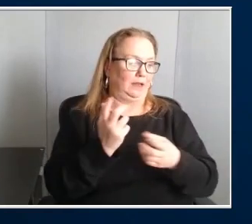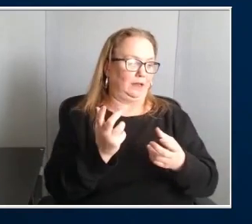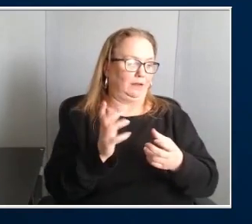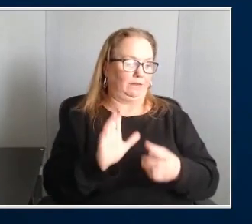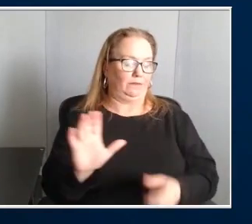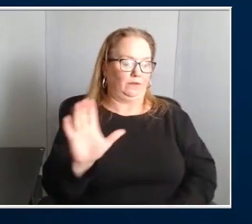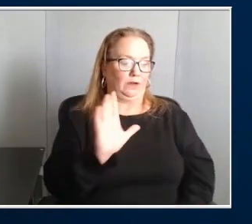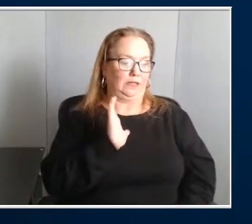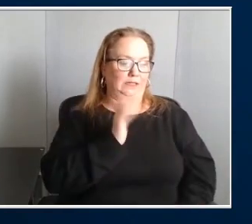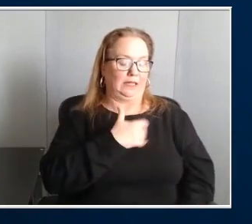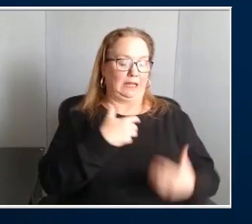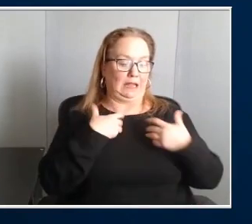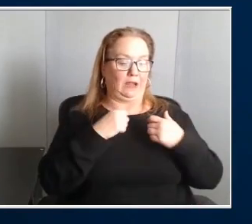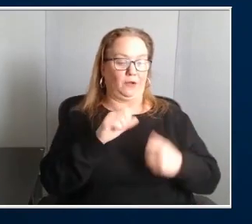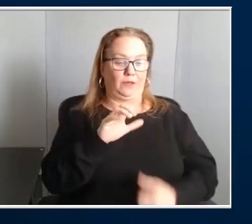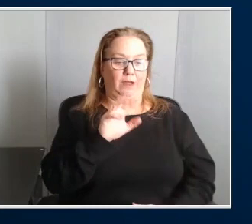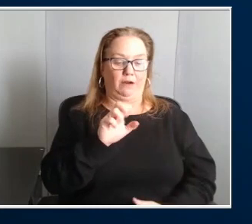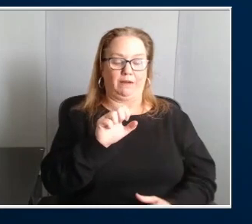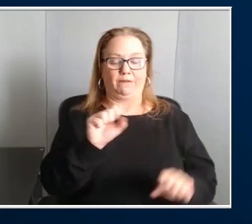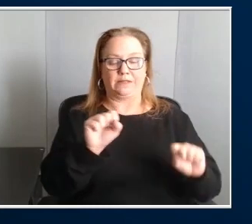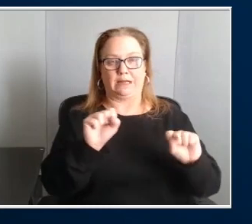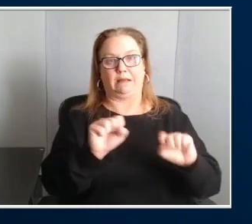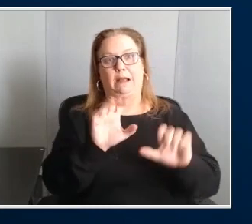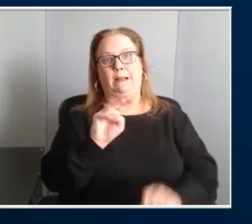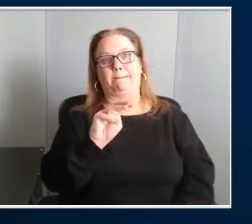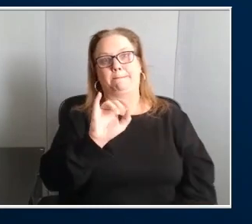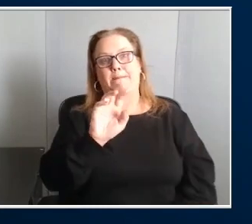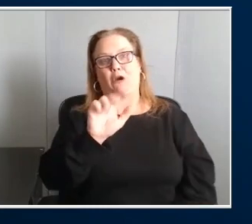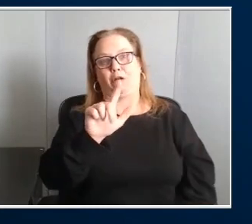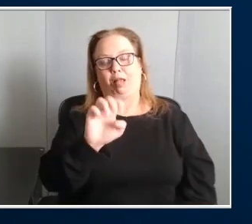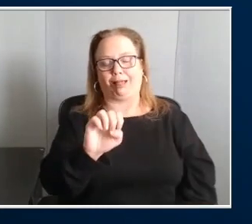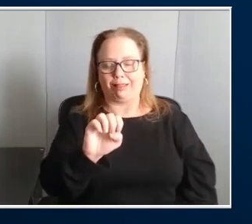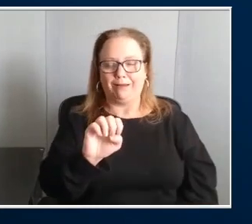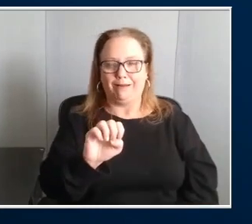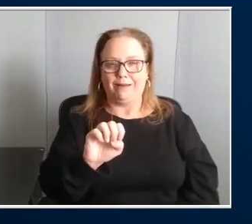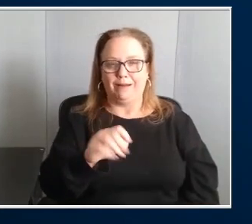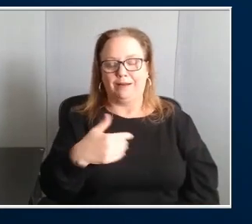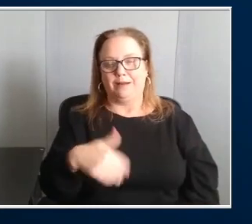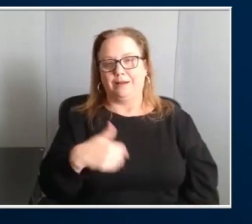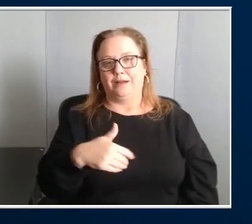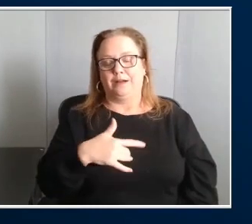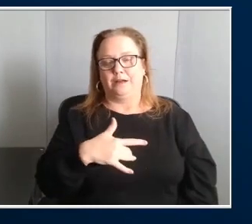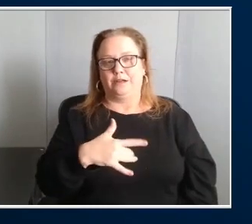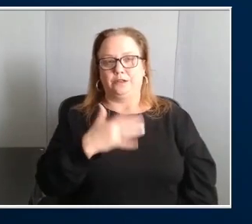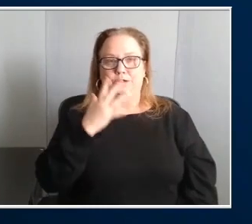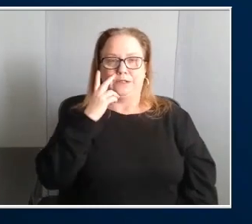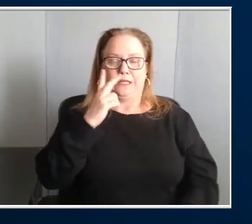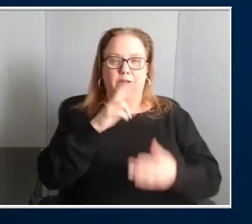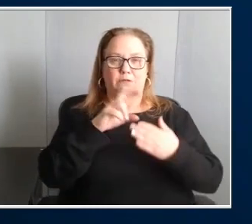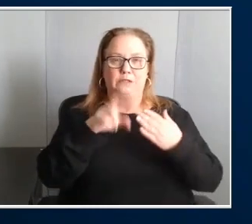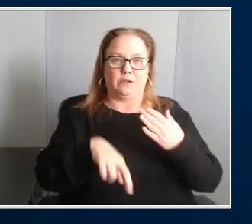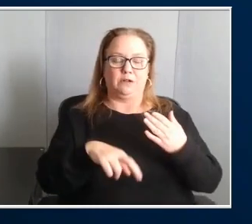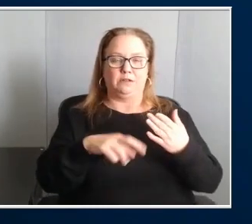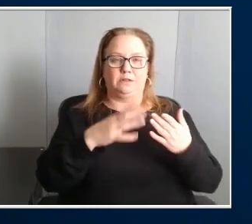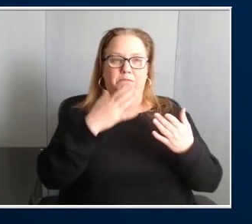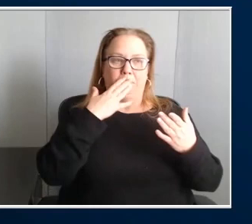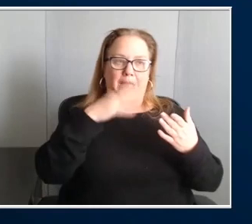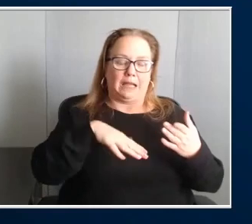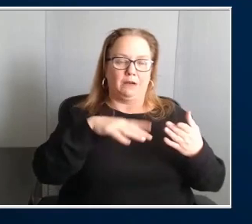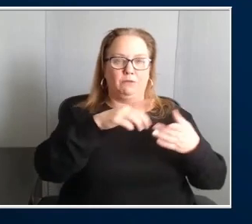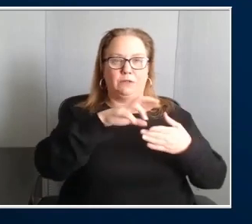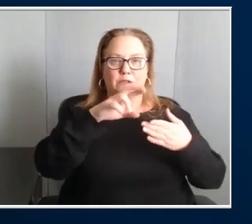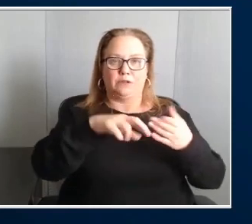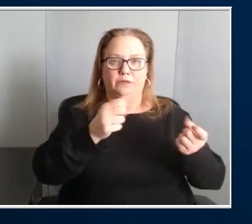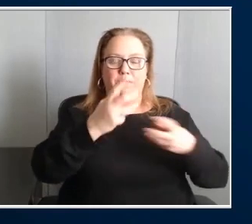who've been in healthcare a long time, feels like a miracle, because we've watched such bad outcomes for so many years. And I just hope